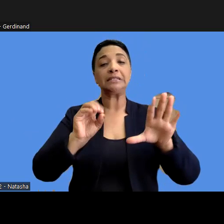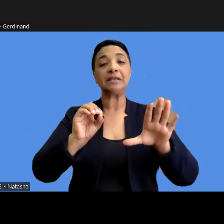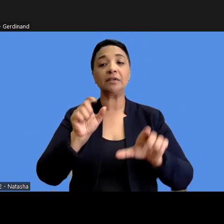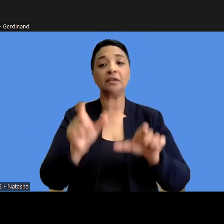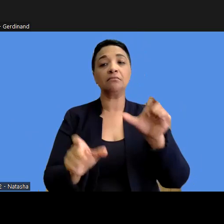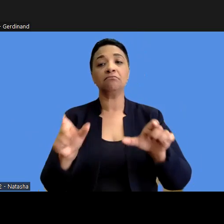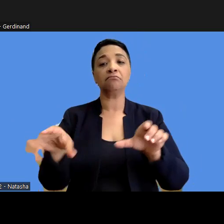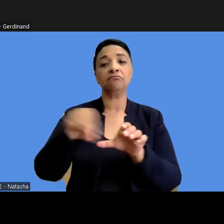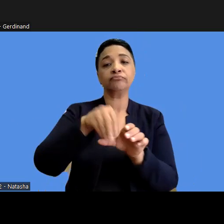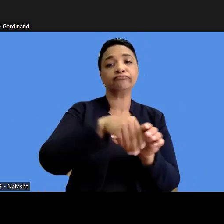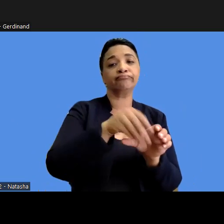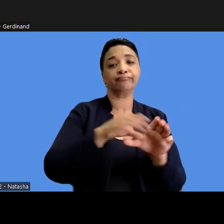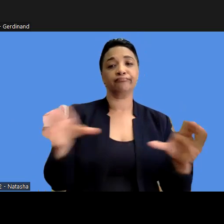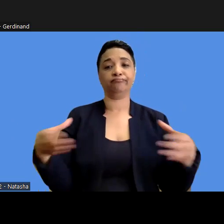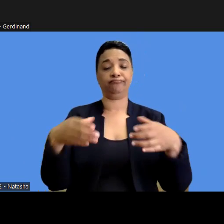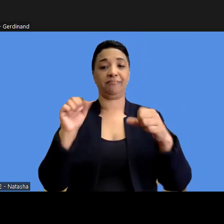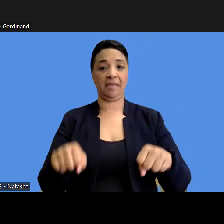prioritize in their